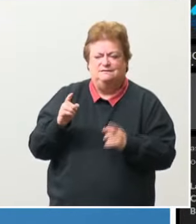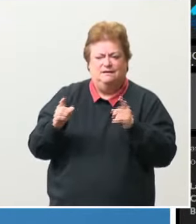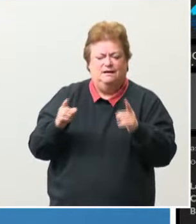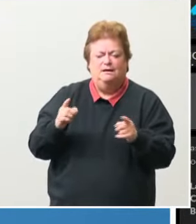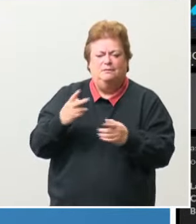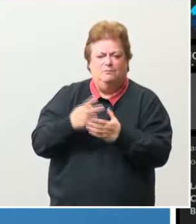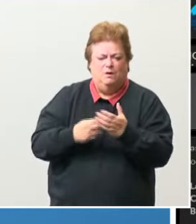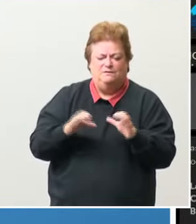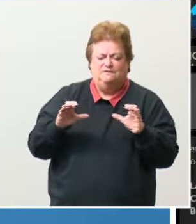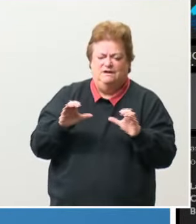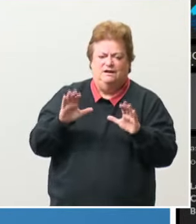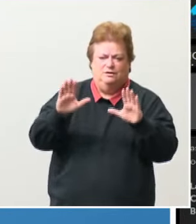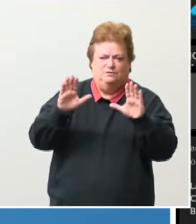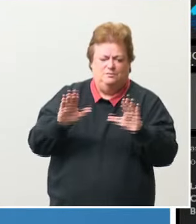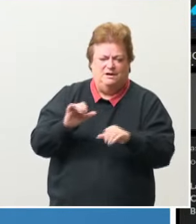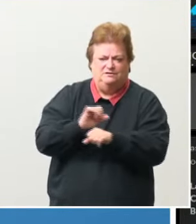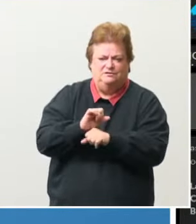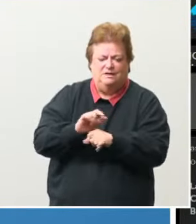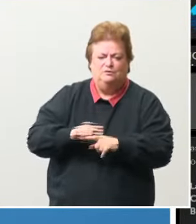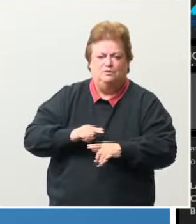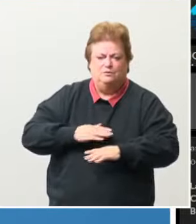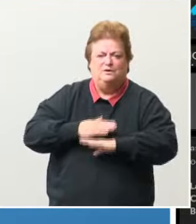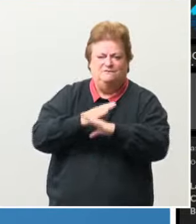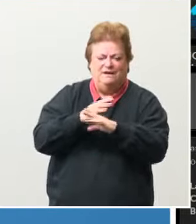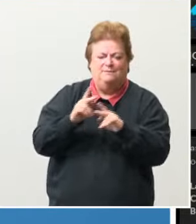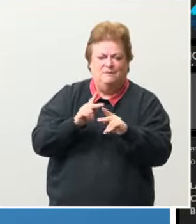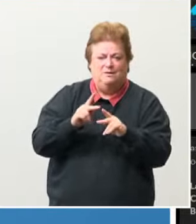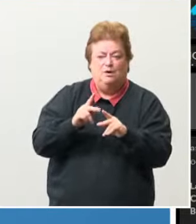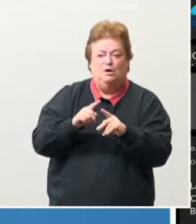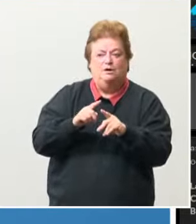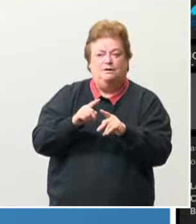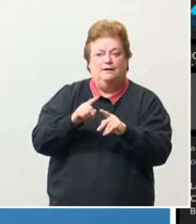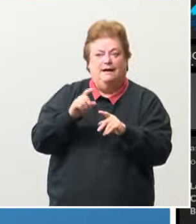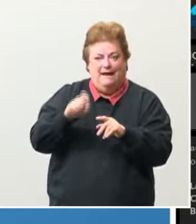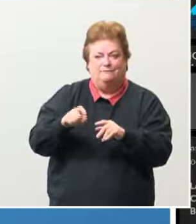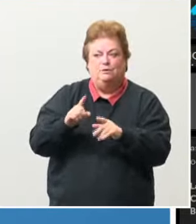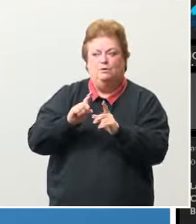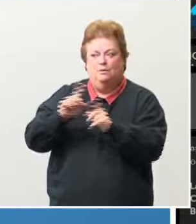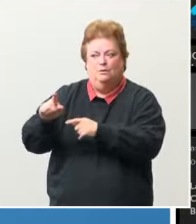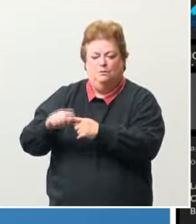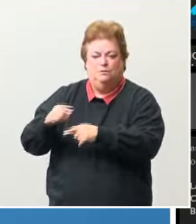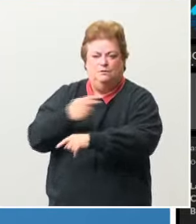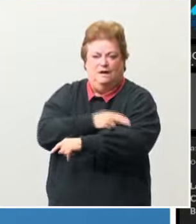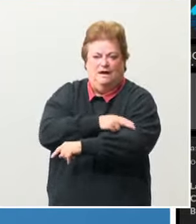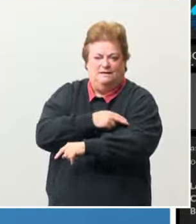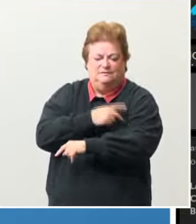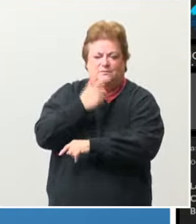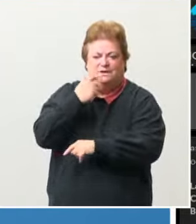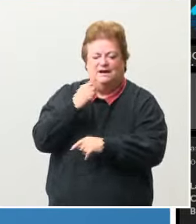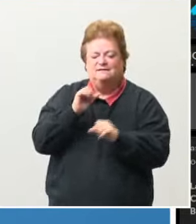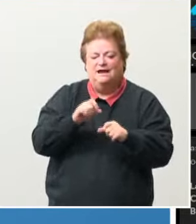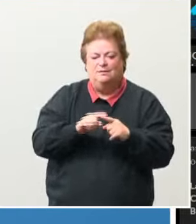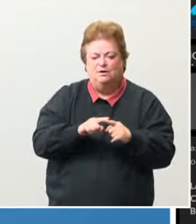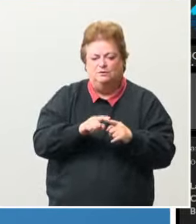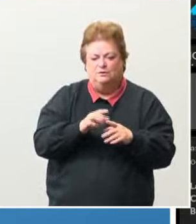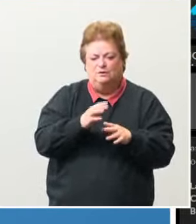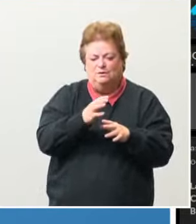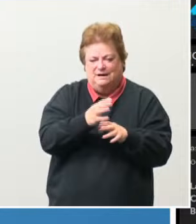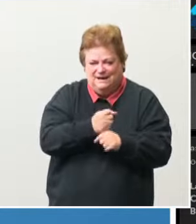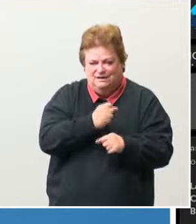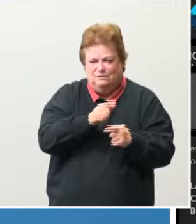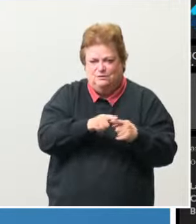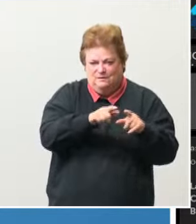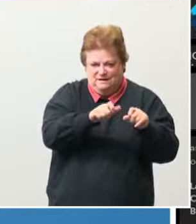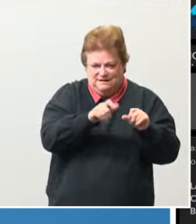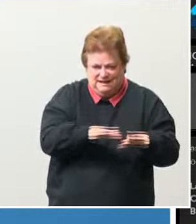done a tremendous job in preventing people from being hospitalized because they've been able to access a test